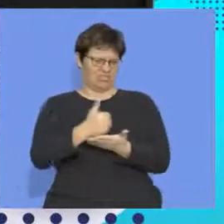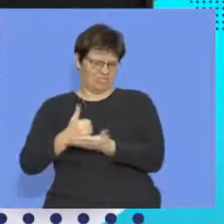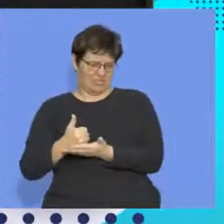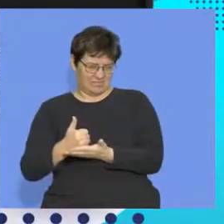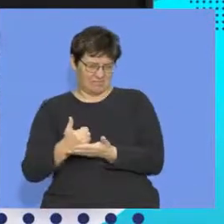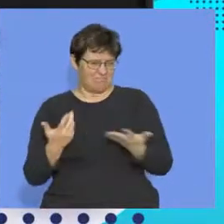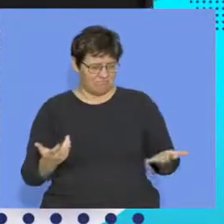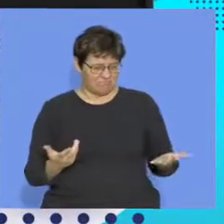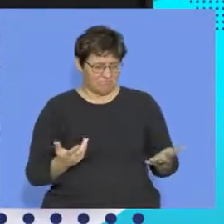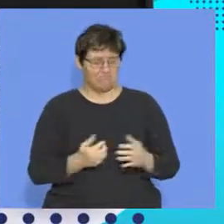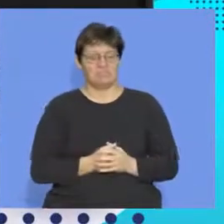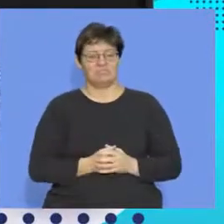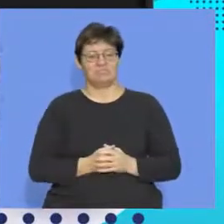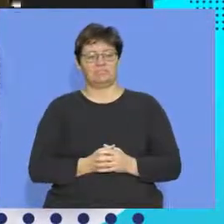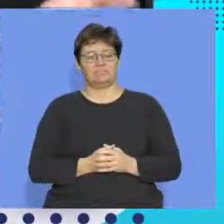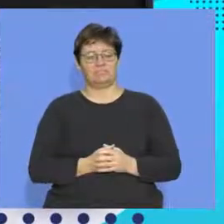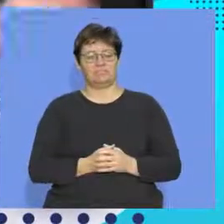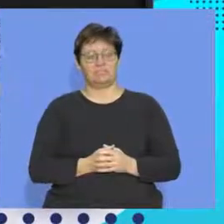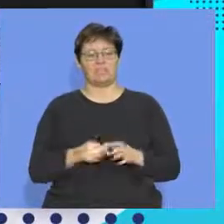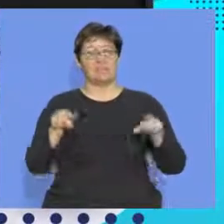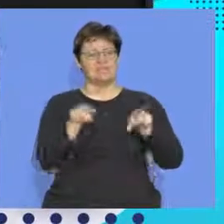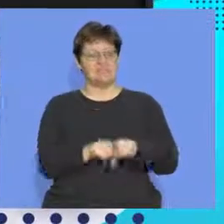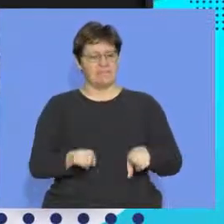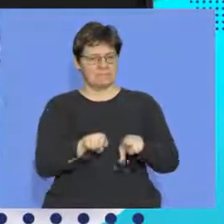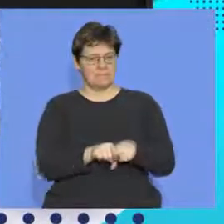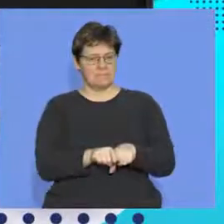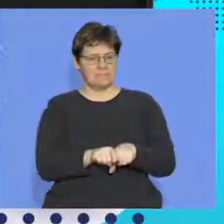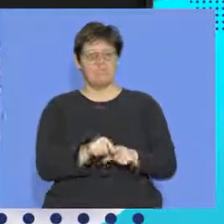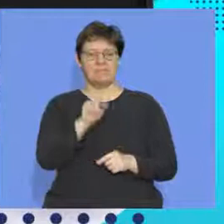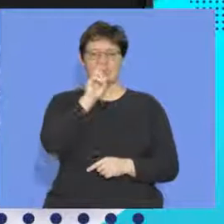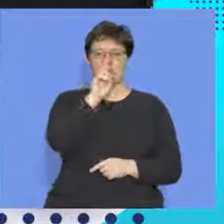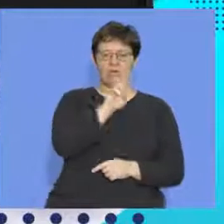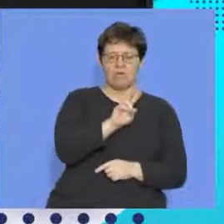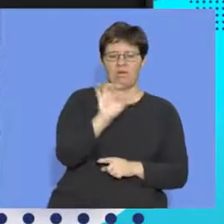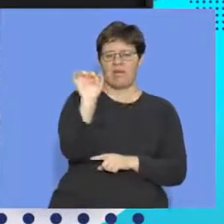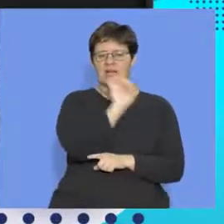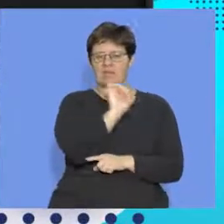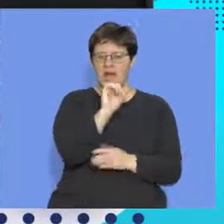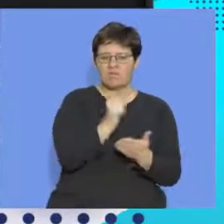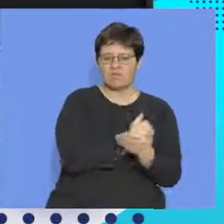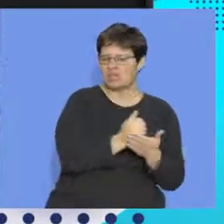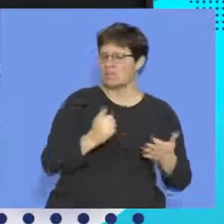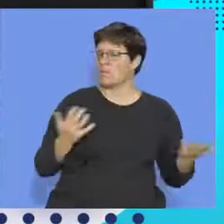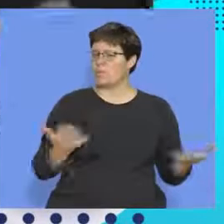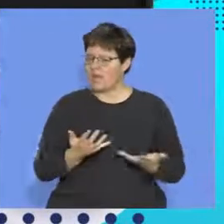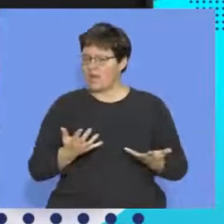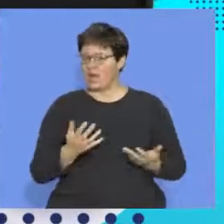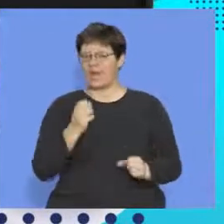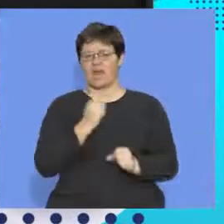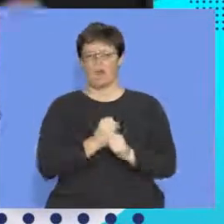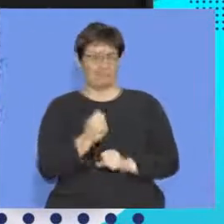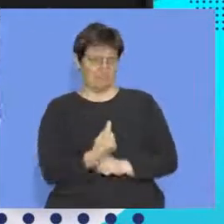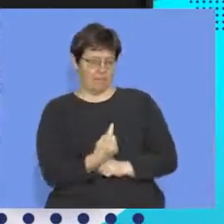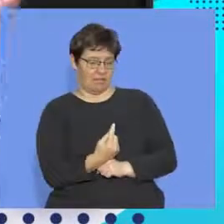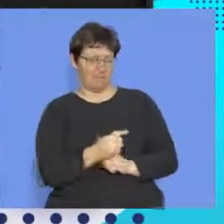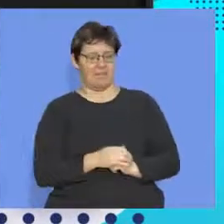nature. And we've looked at examples where we look at car registrations in Gauteng and how